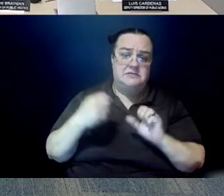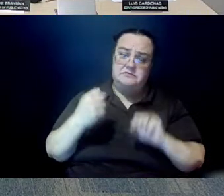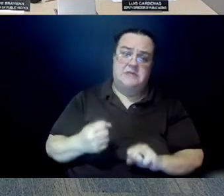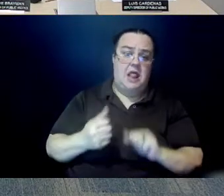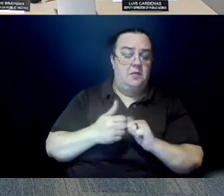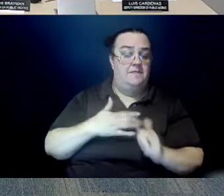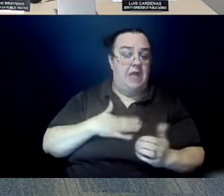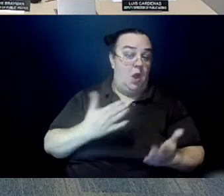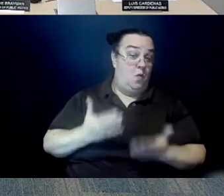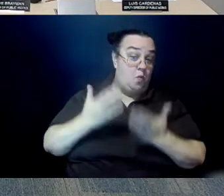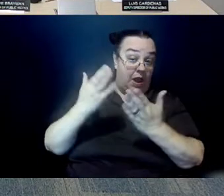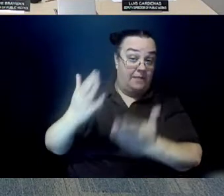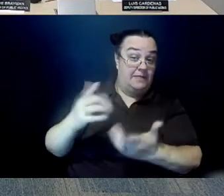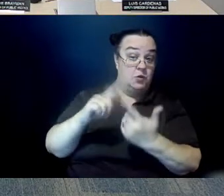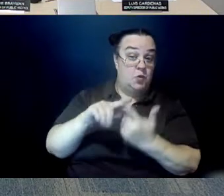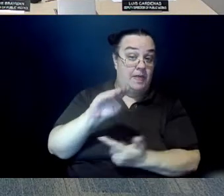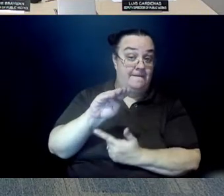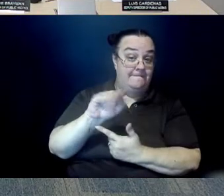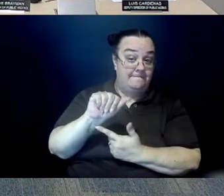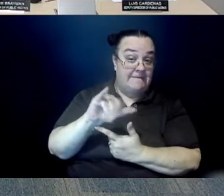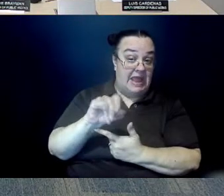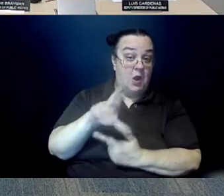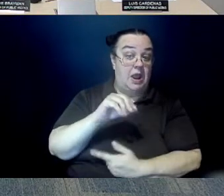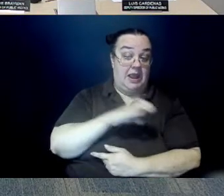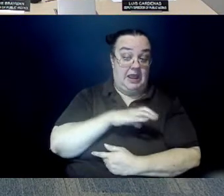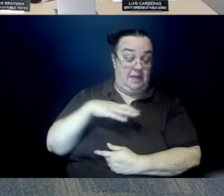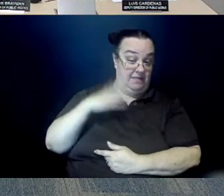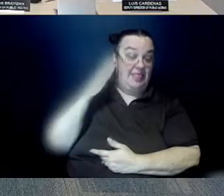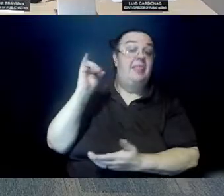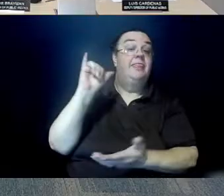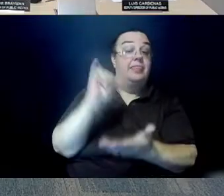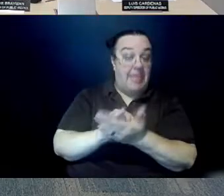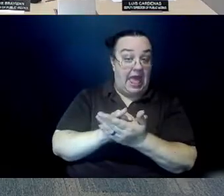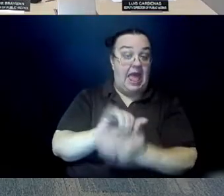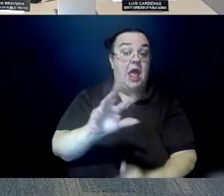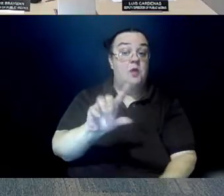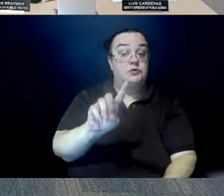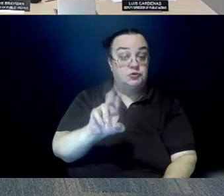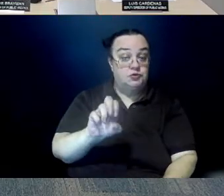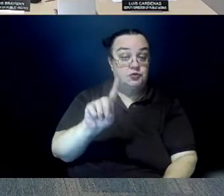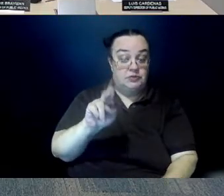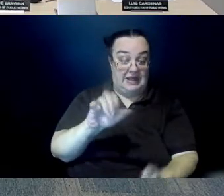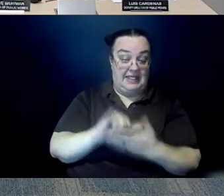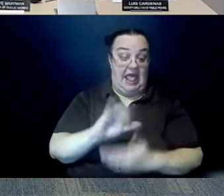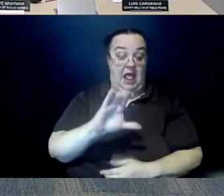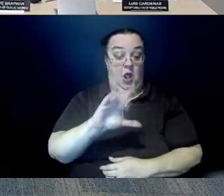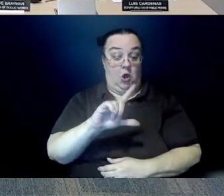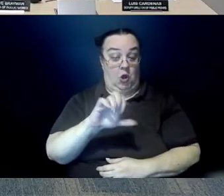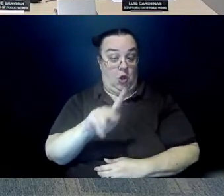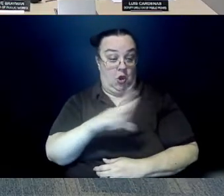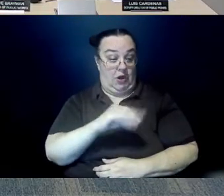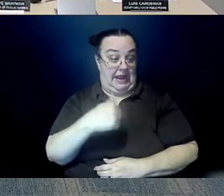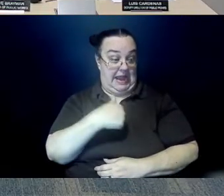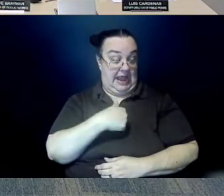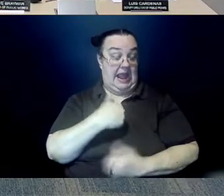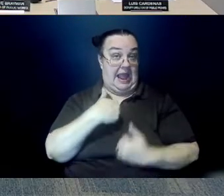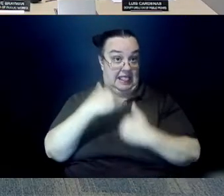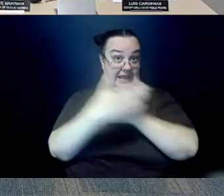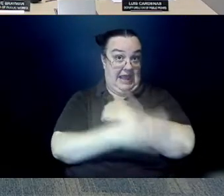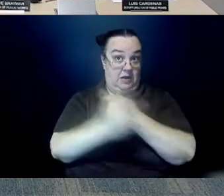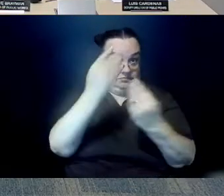the mayor and council because that was the due date that the clerk and I were advised on by the county, and that's